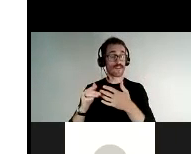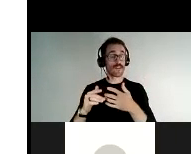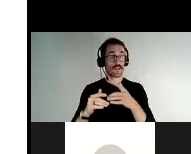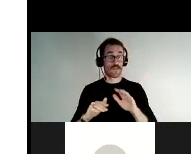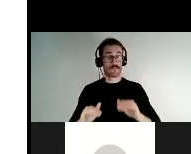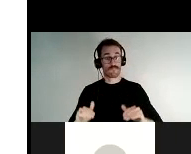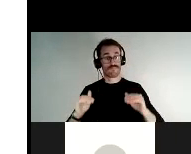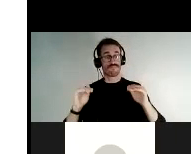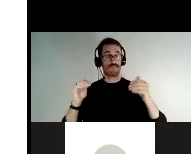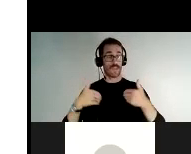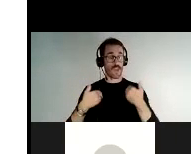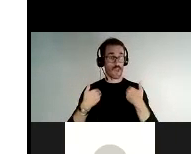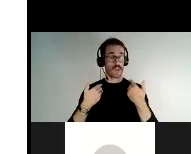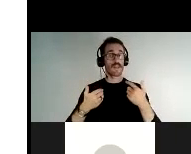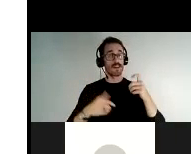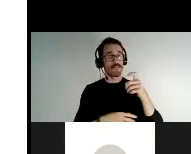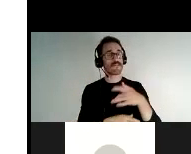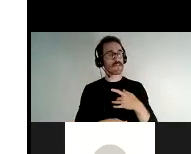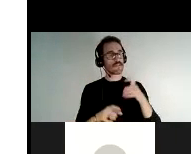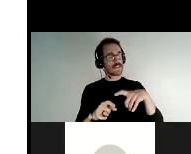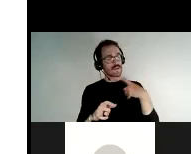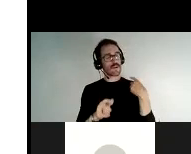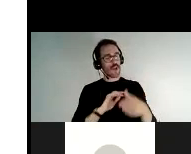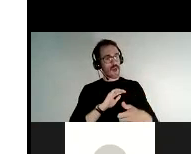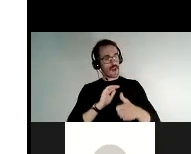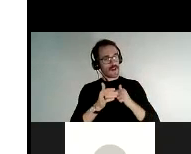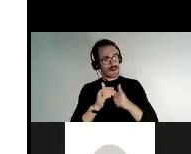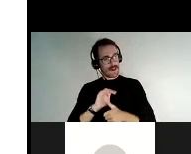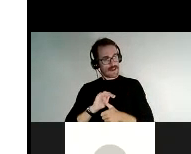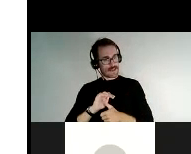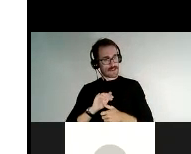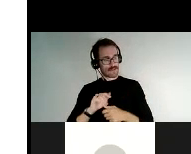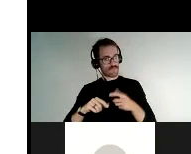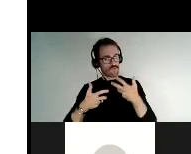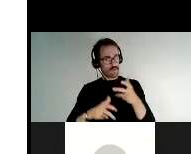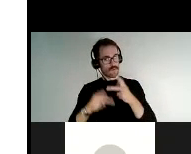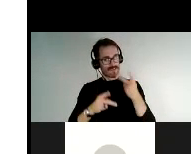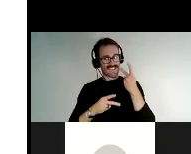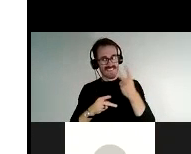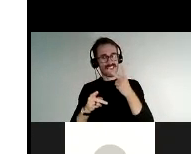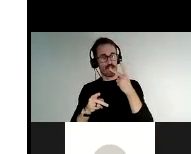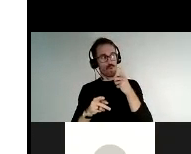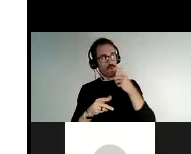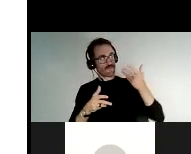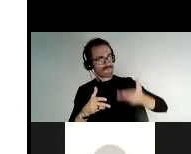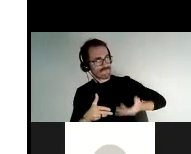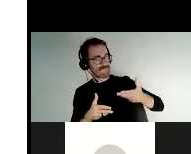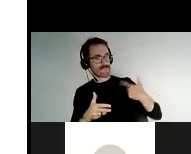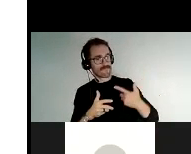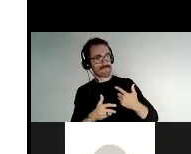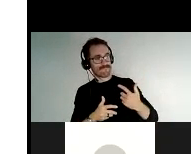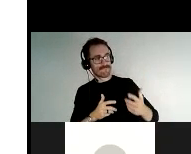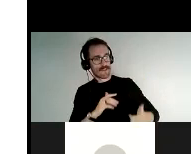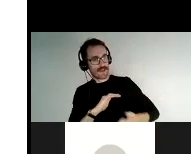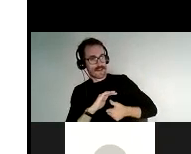as they age. And as a result, they may not, people who are working with them, people who are caring for them, even family